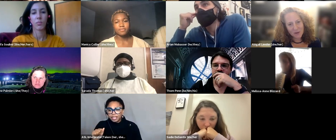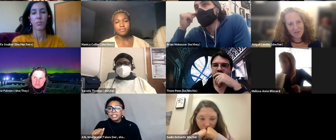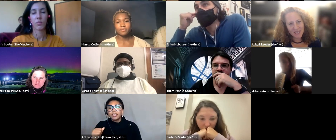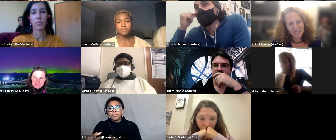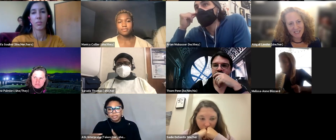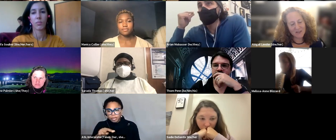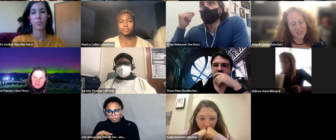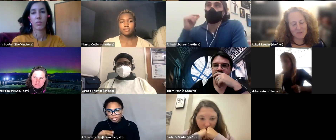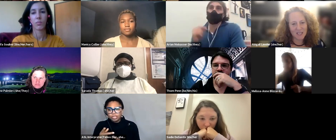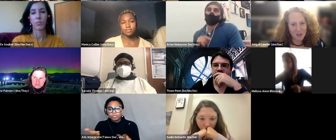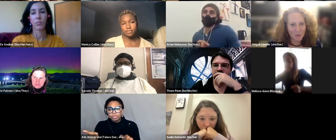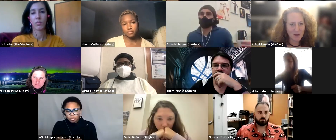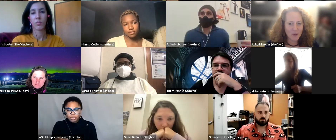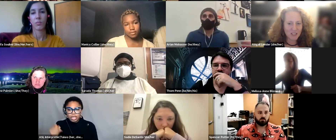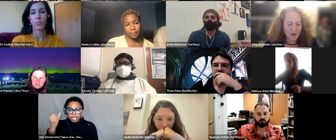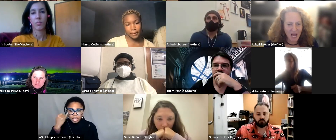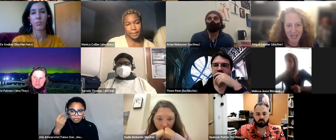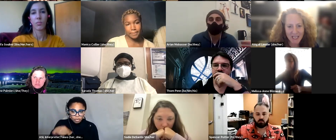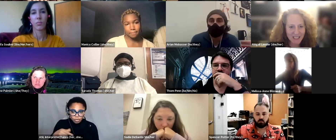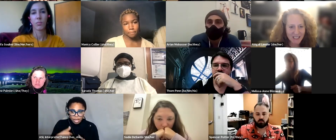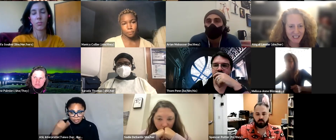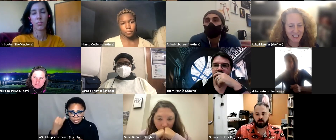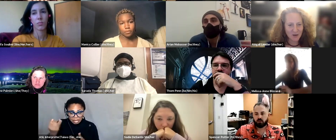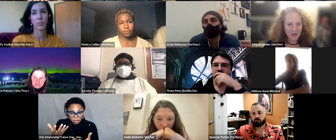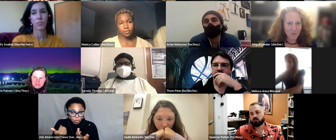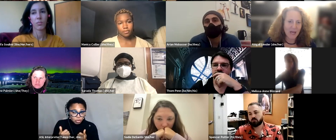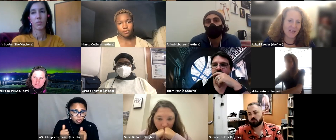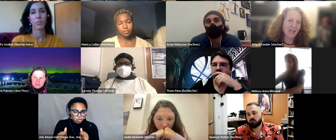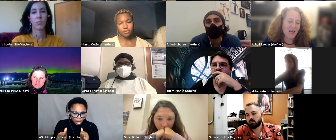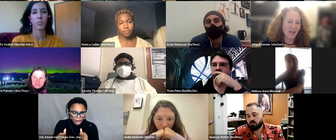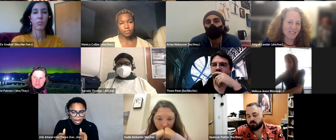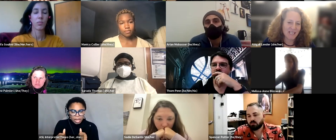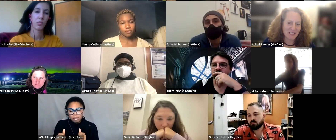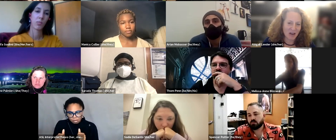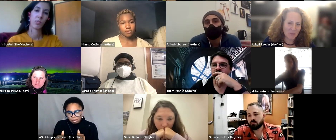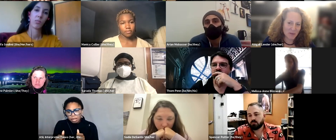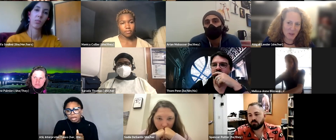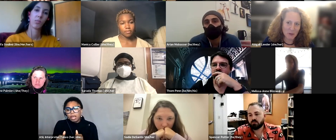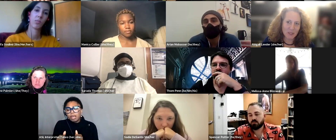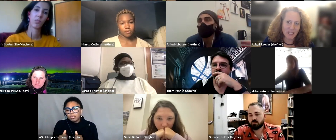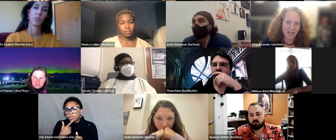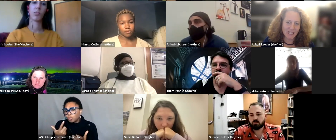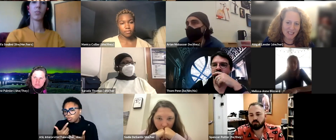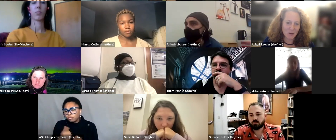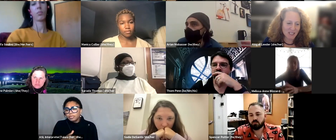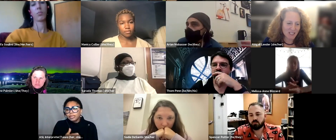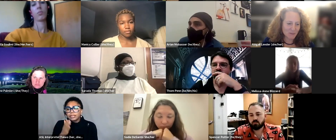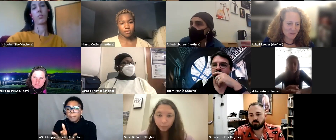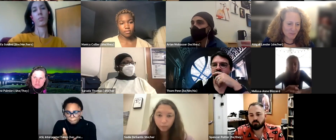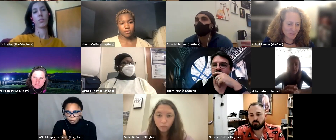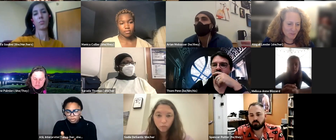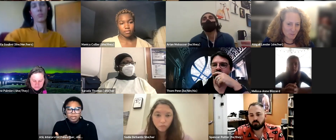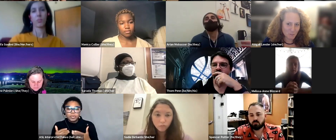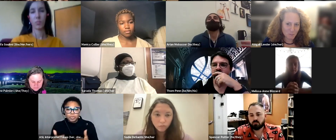and when you have an idea of something you might want to try, again, no right way, say stop. So let's watch.